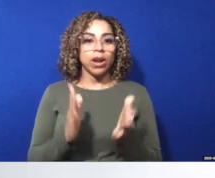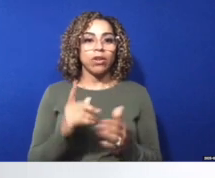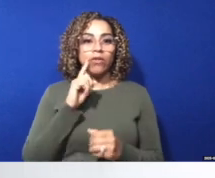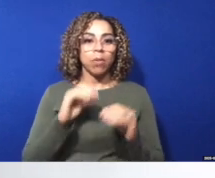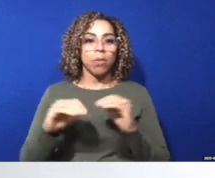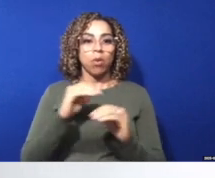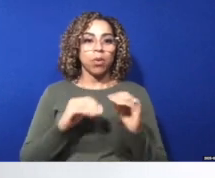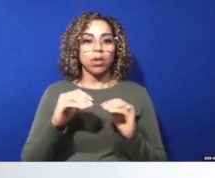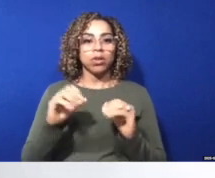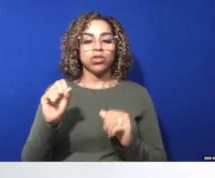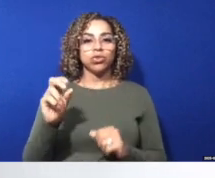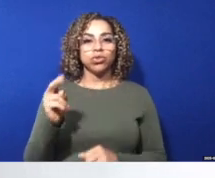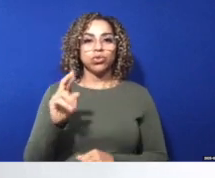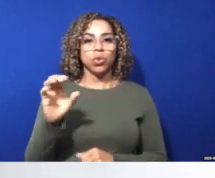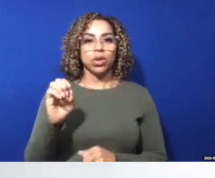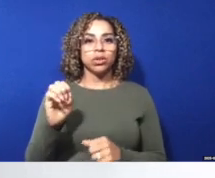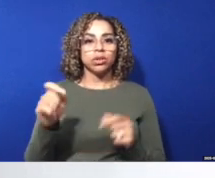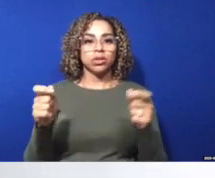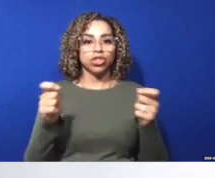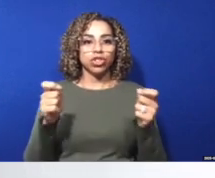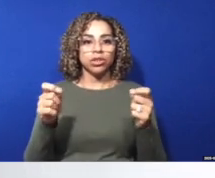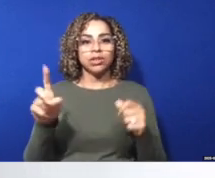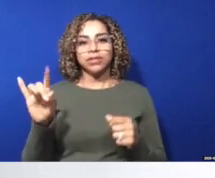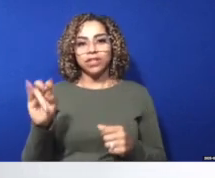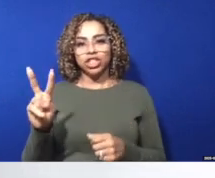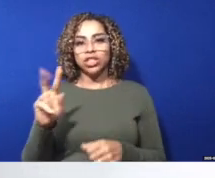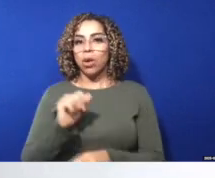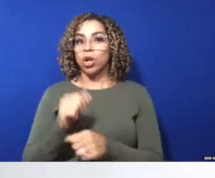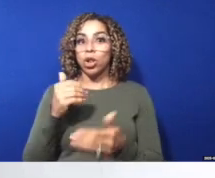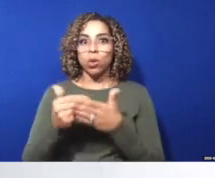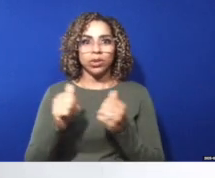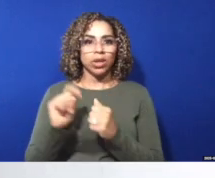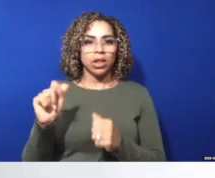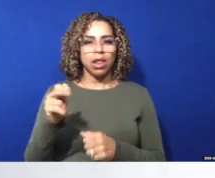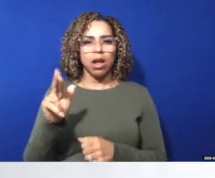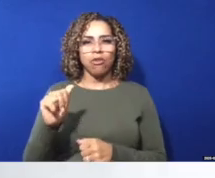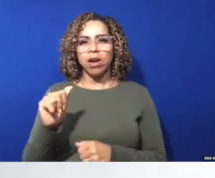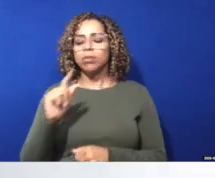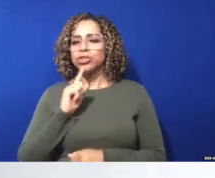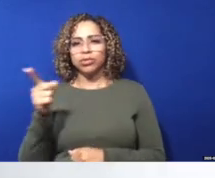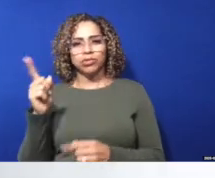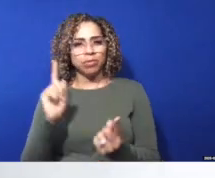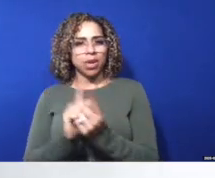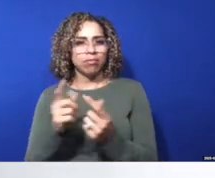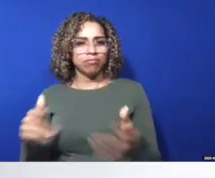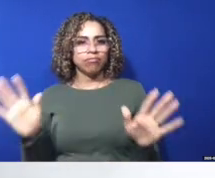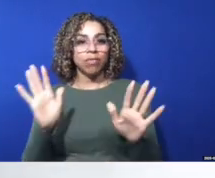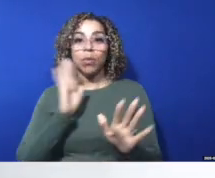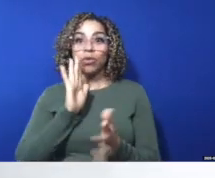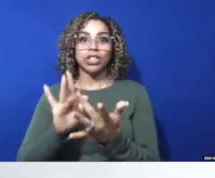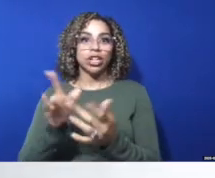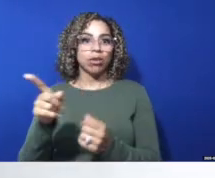work really closely with Lauda, which I'm sure you've probably already met before. So I'll be reaching out.